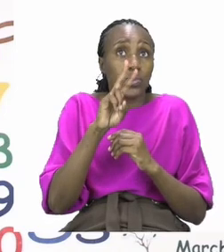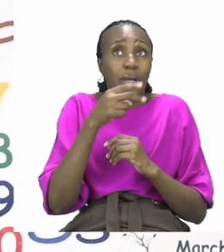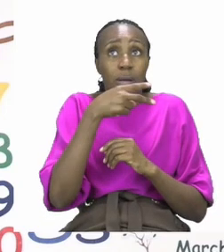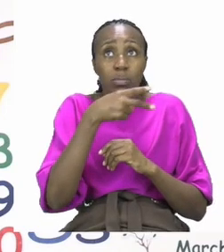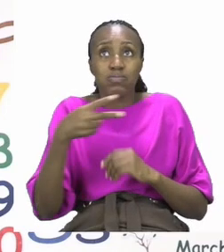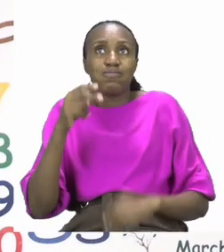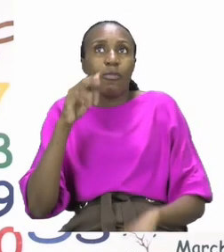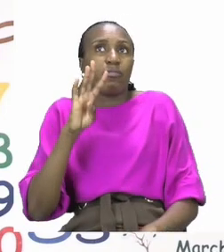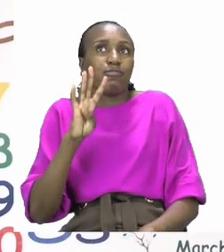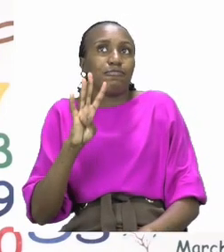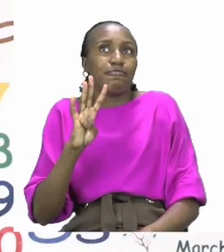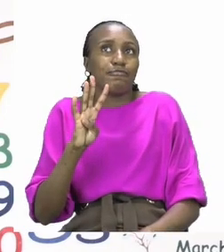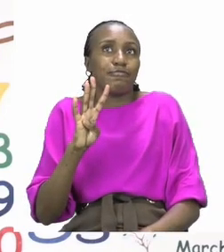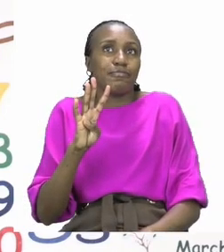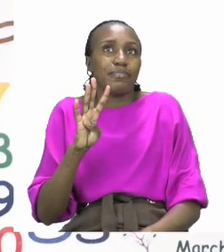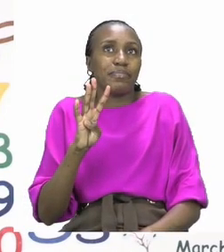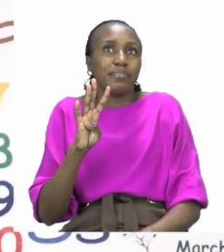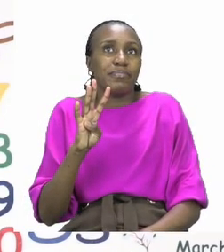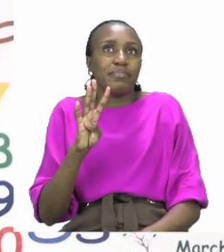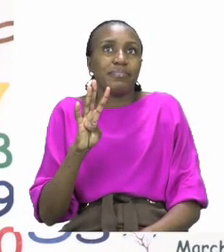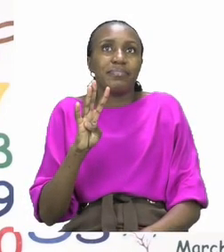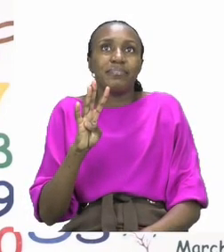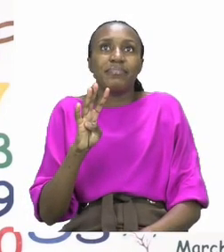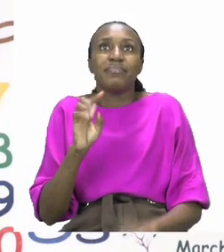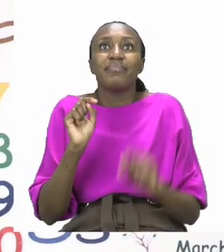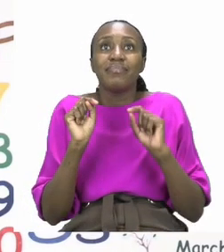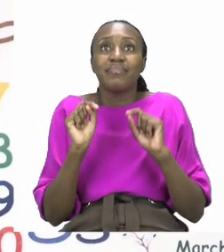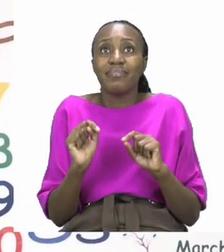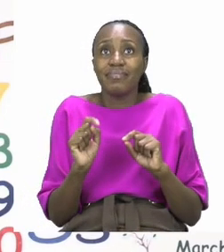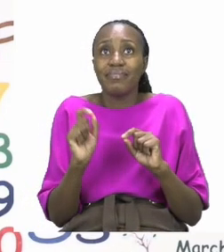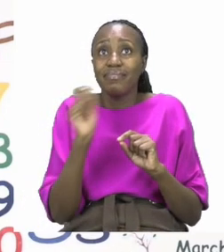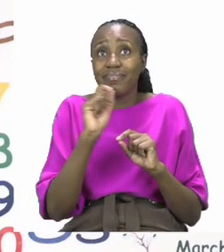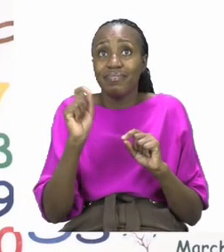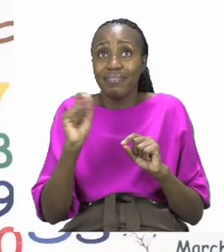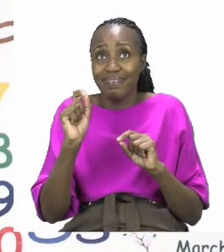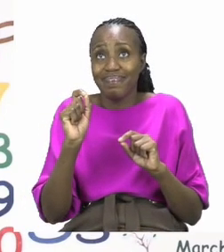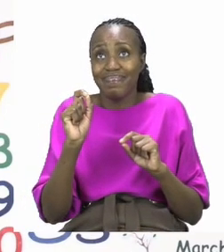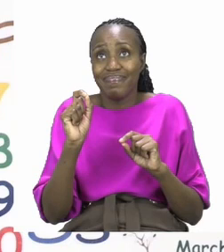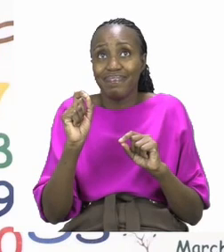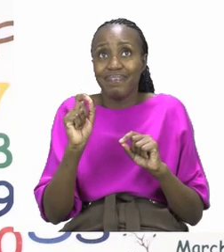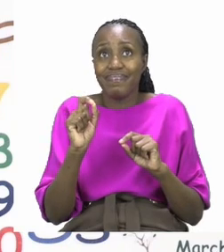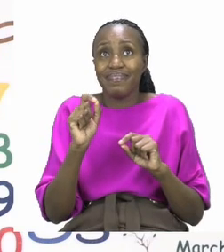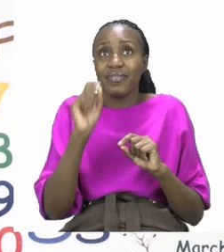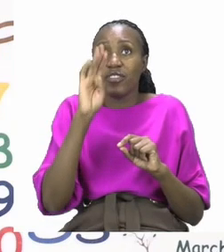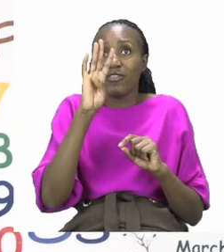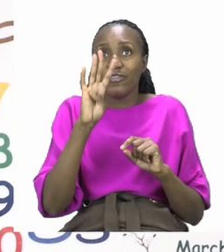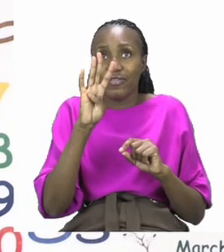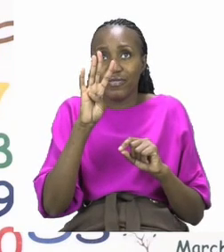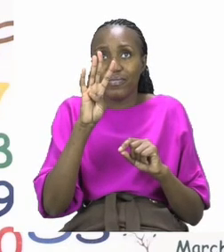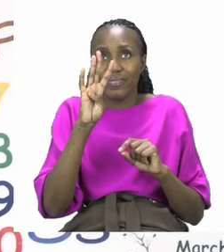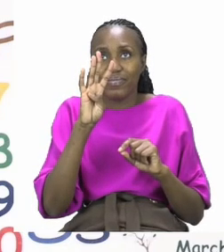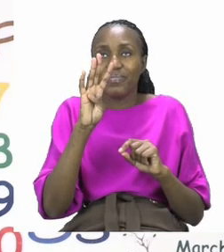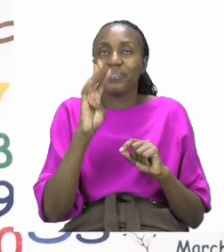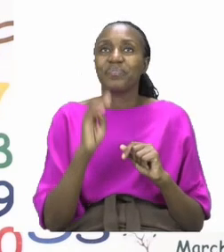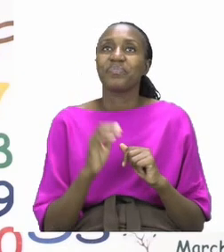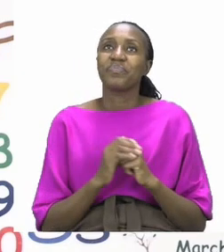4. So I can go ahead and write the number 4.